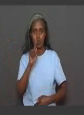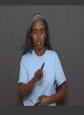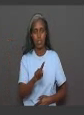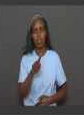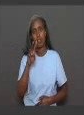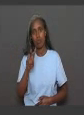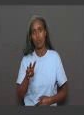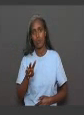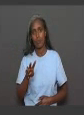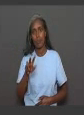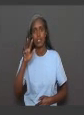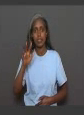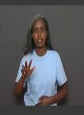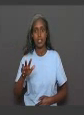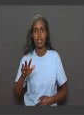2,